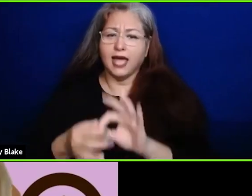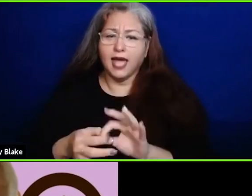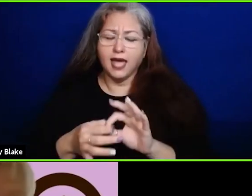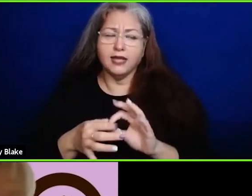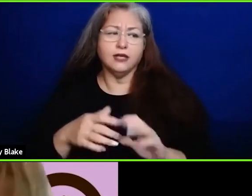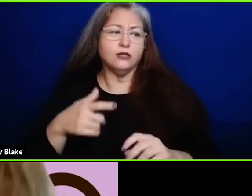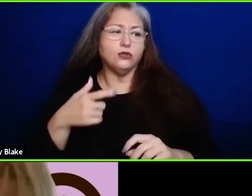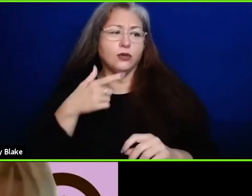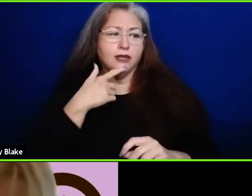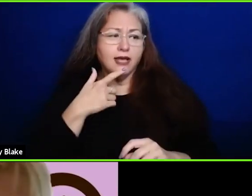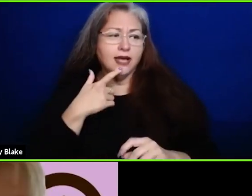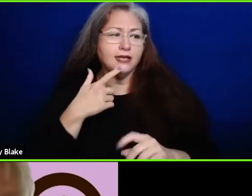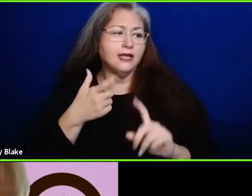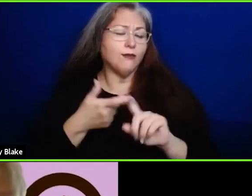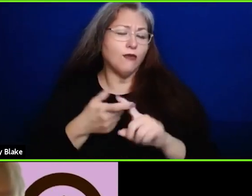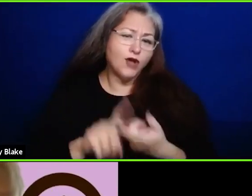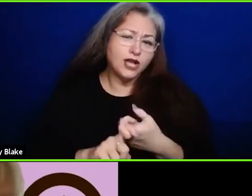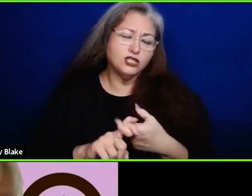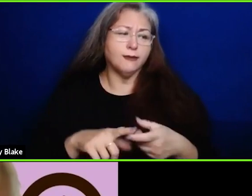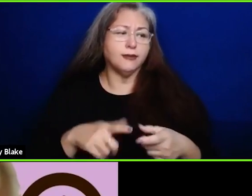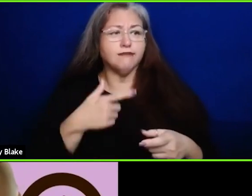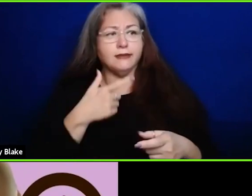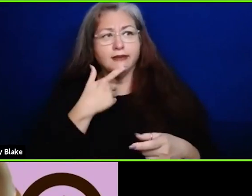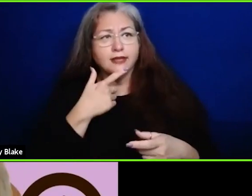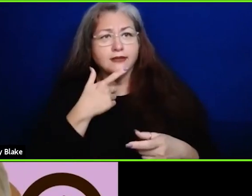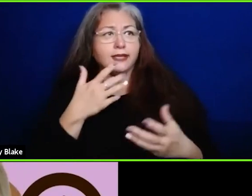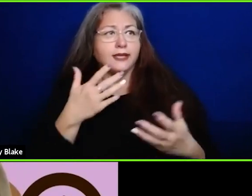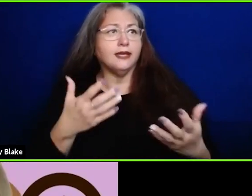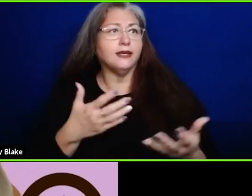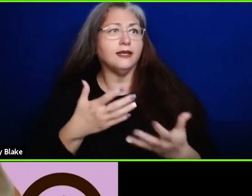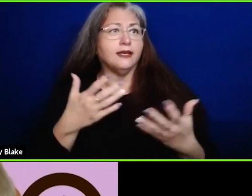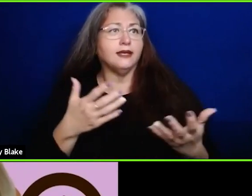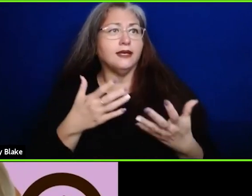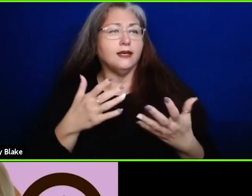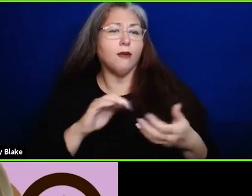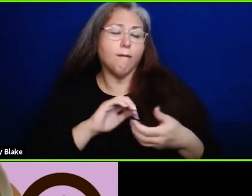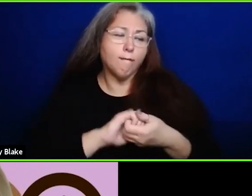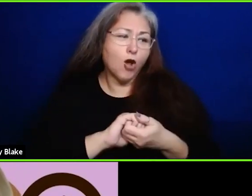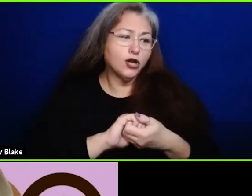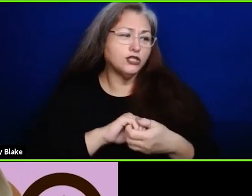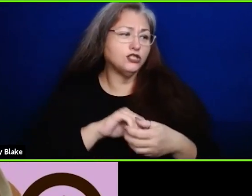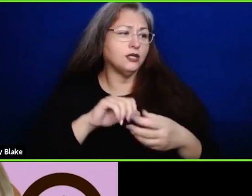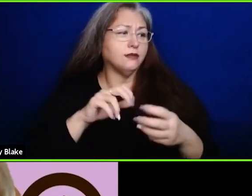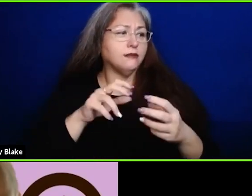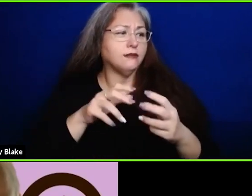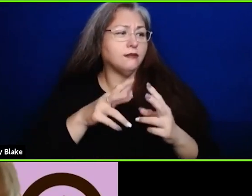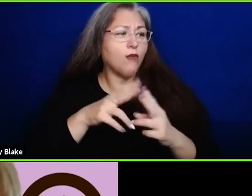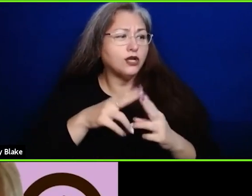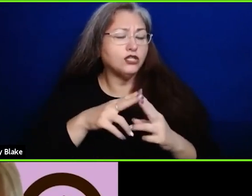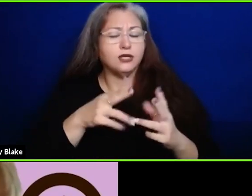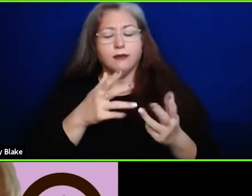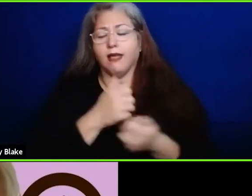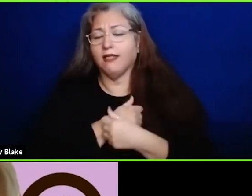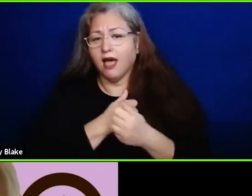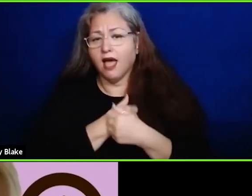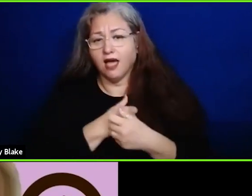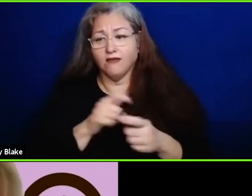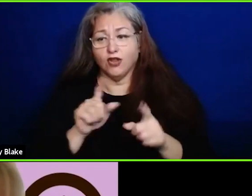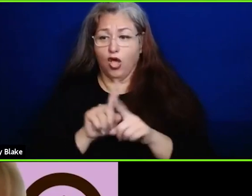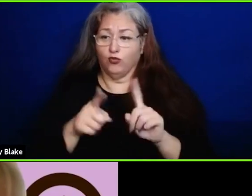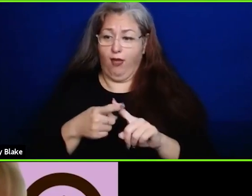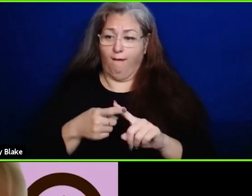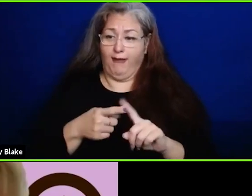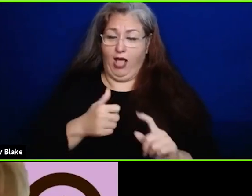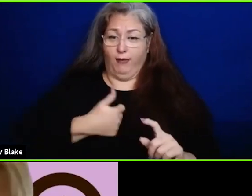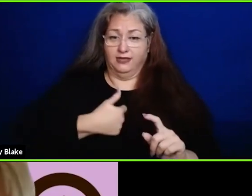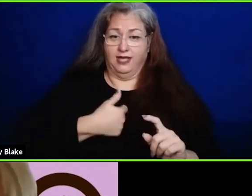lesbian friendship and about lesbian partnership and love, and also about oneself, because